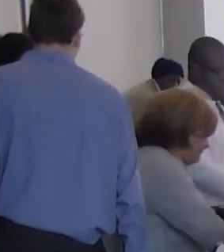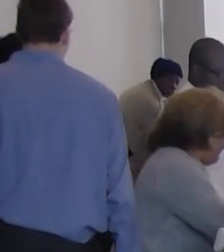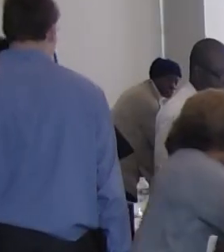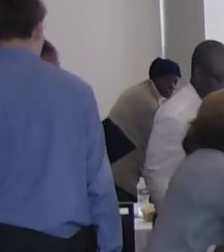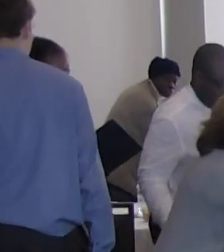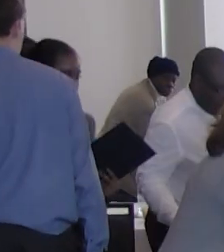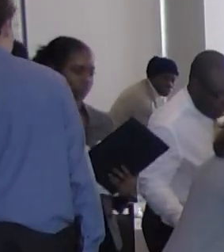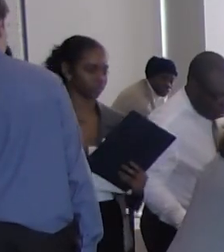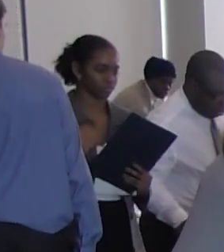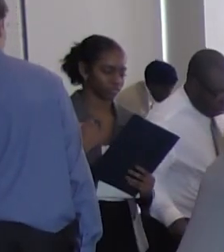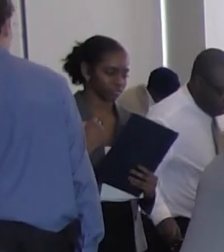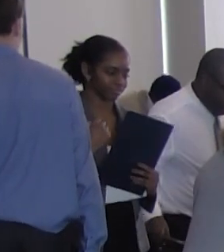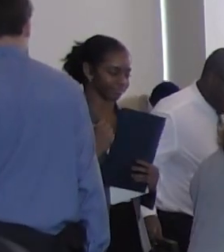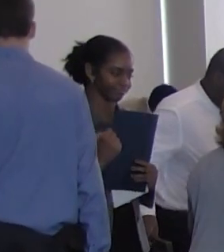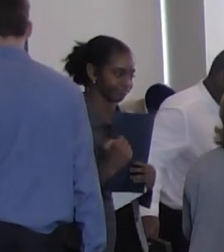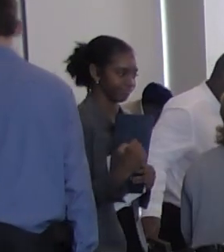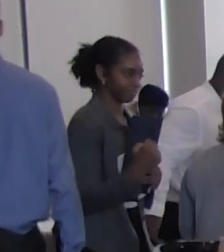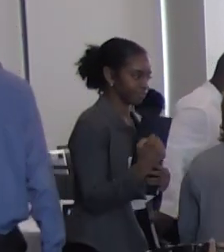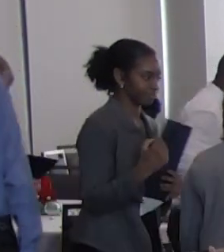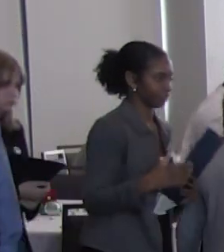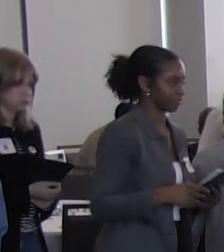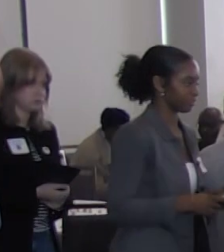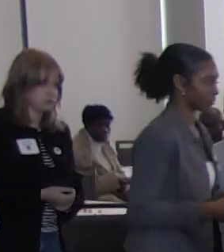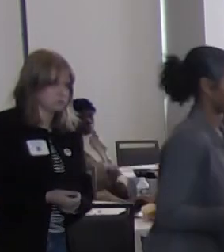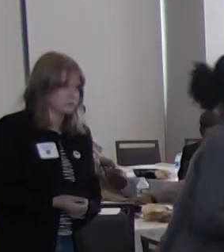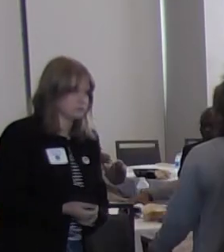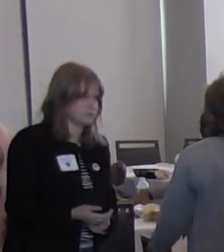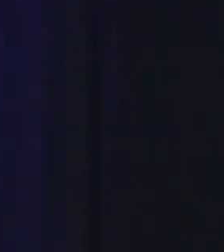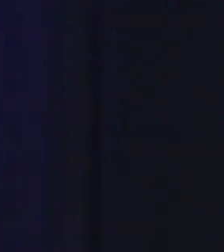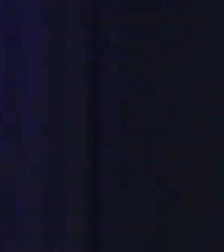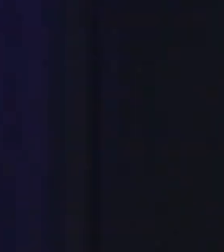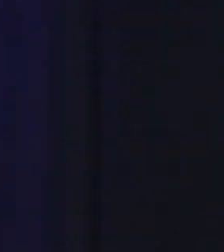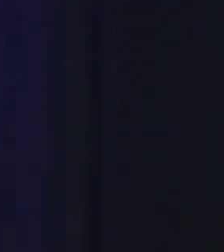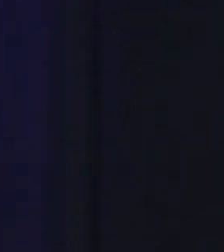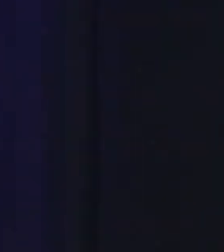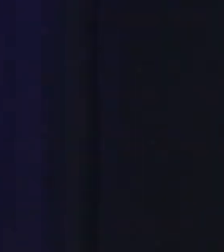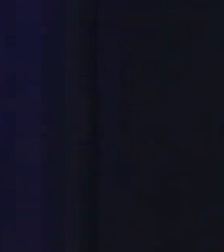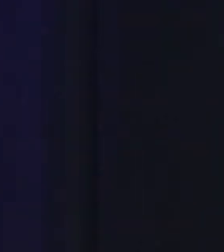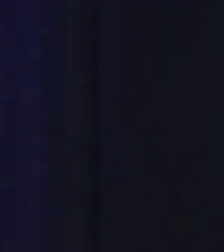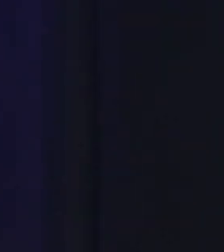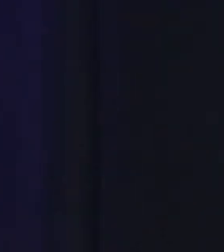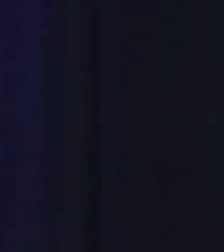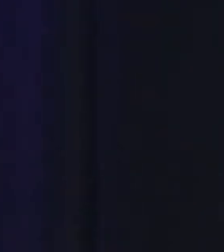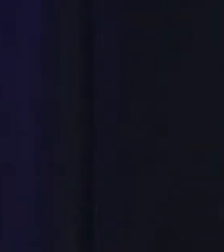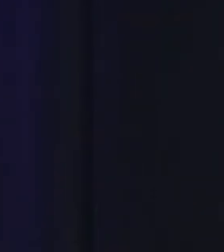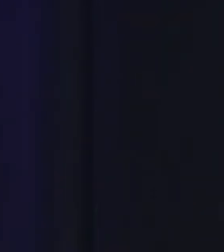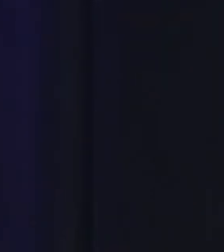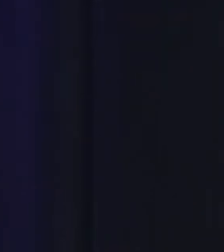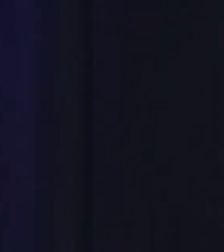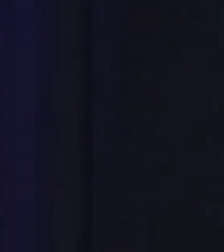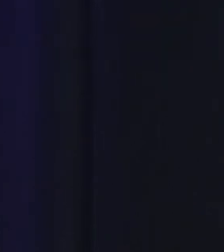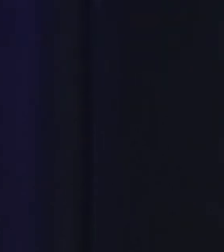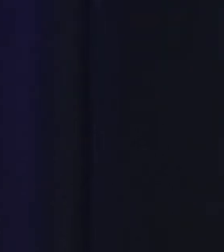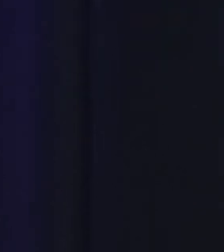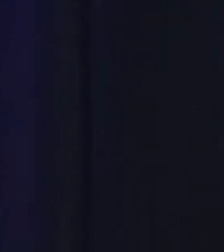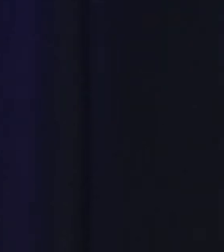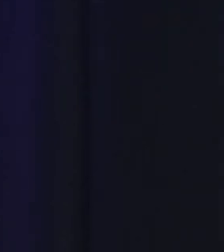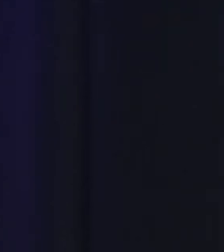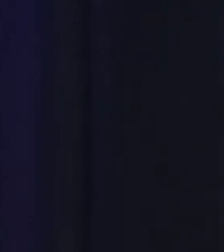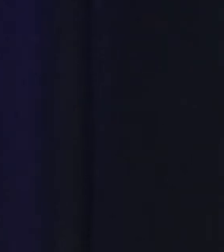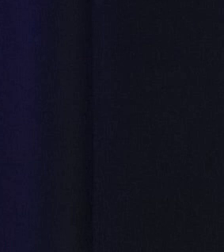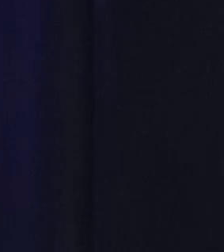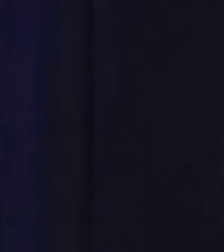And that concludes our 2023 Neighborhood Best Practices Conference. We hope you took away valuable and relevant information for your